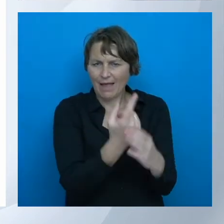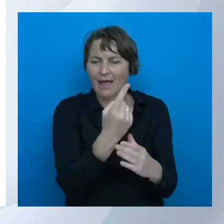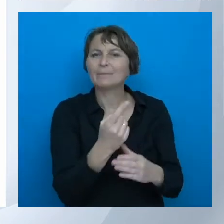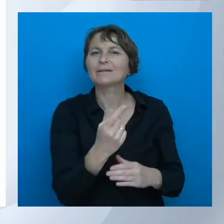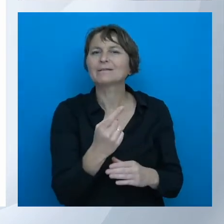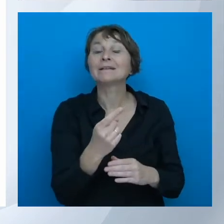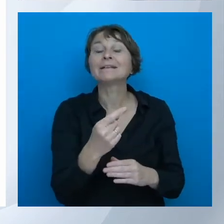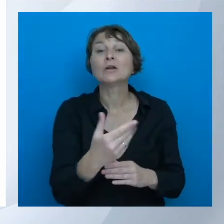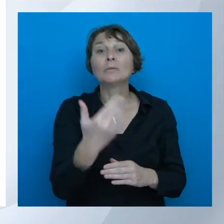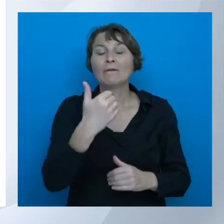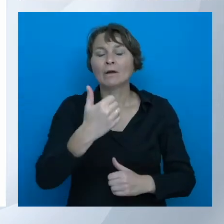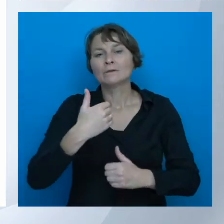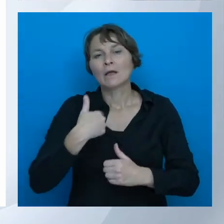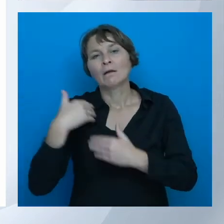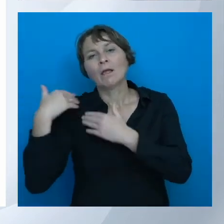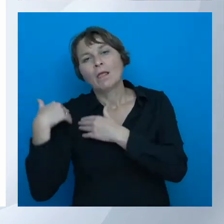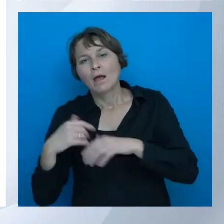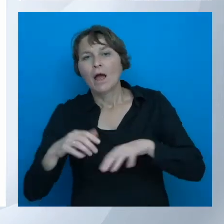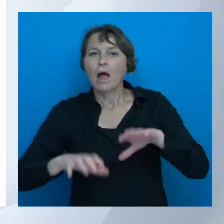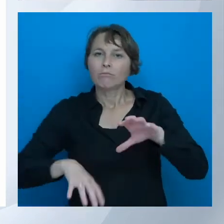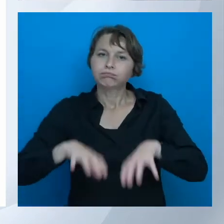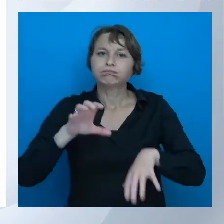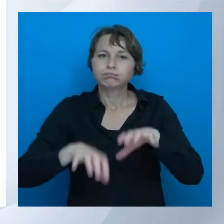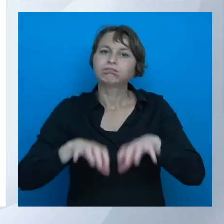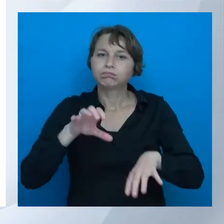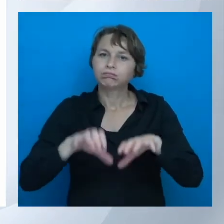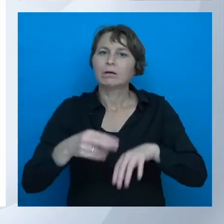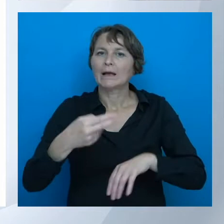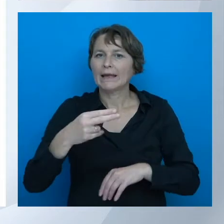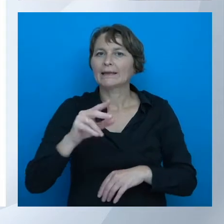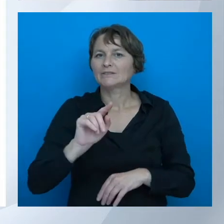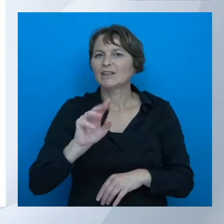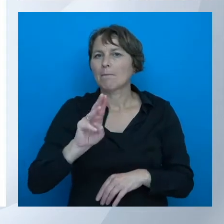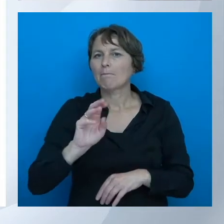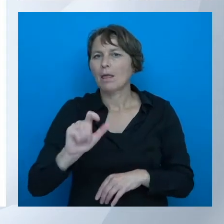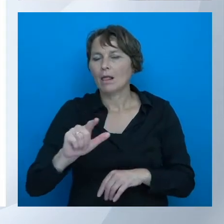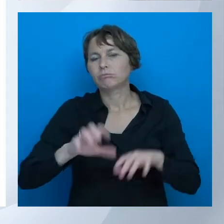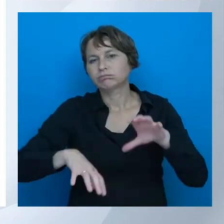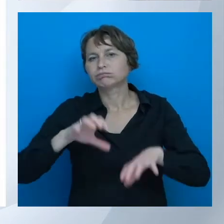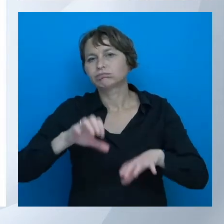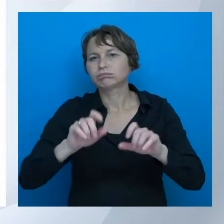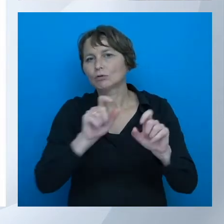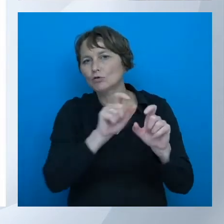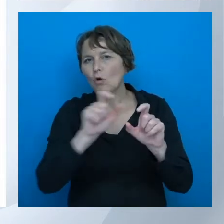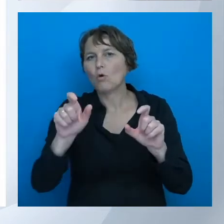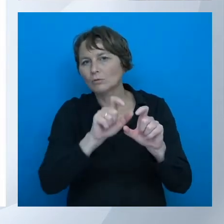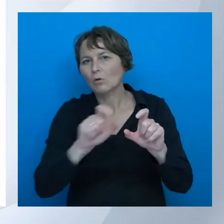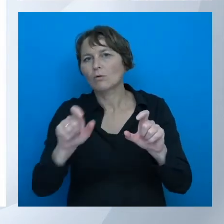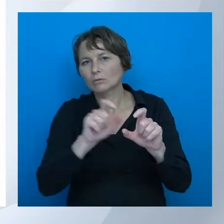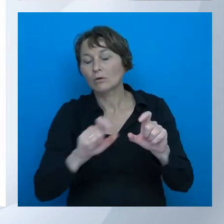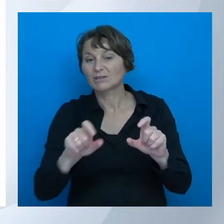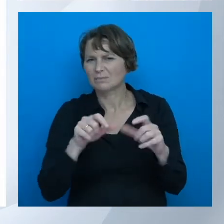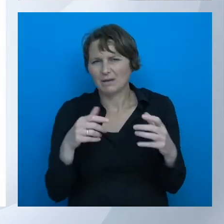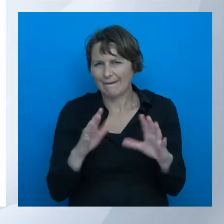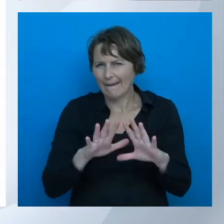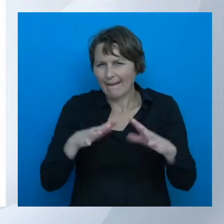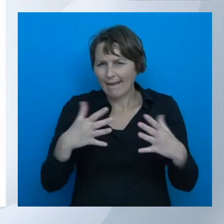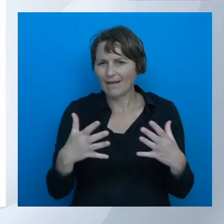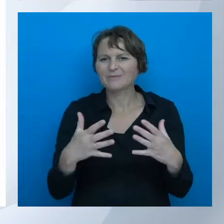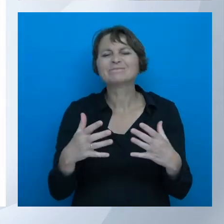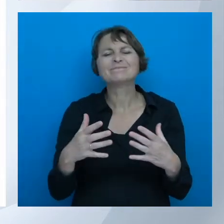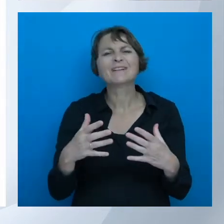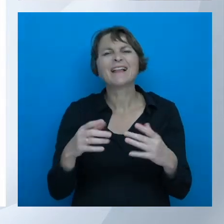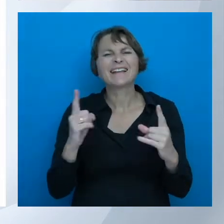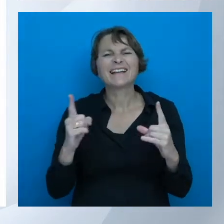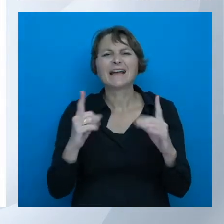writing HTML. So a static site generator just uses a sort of templating structure. So you would